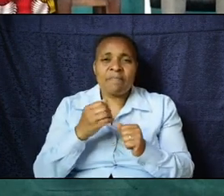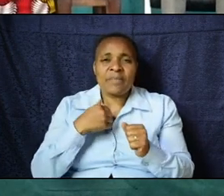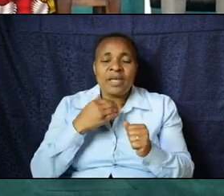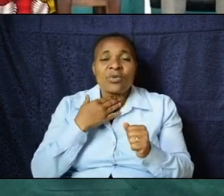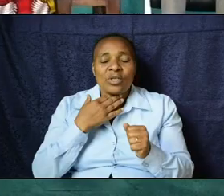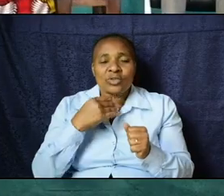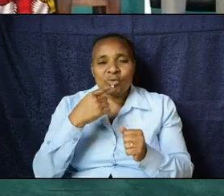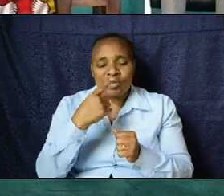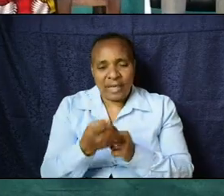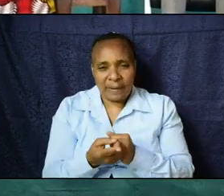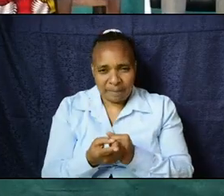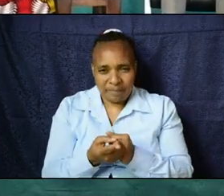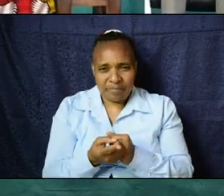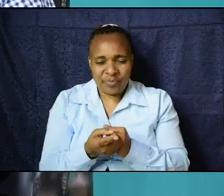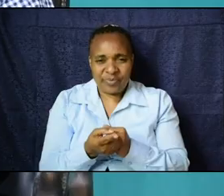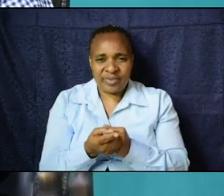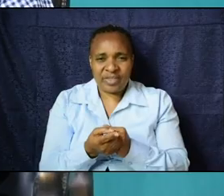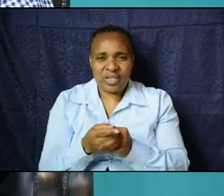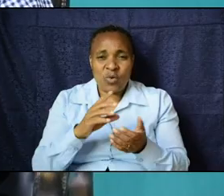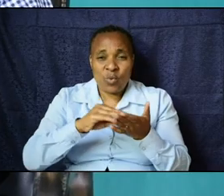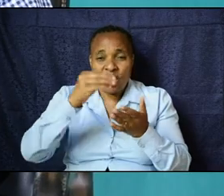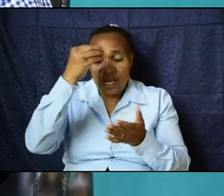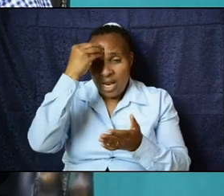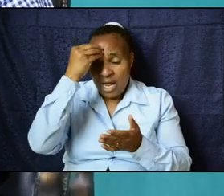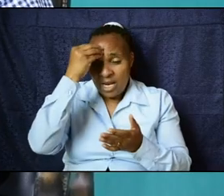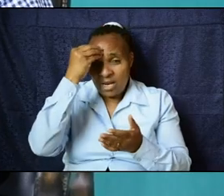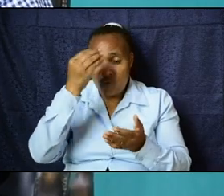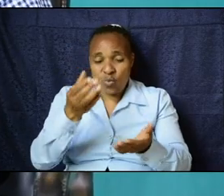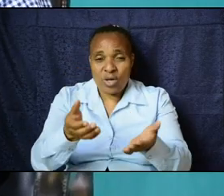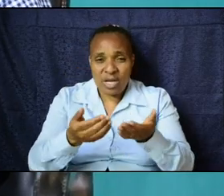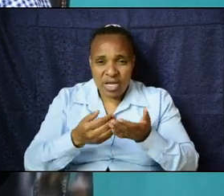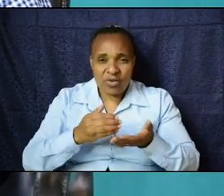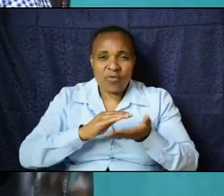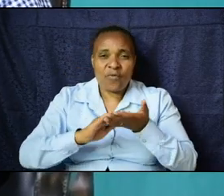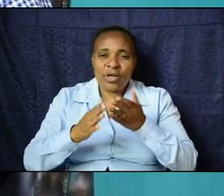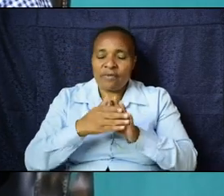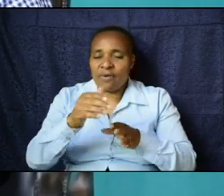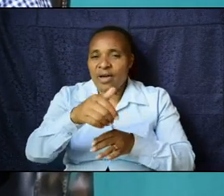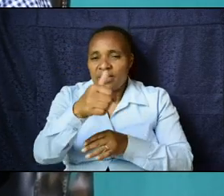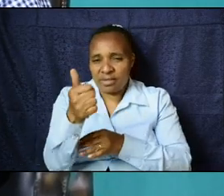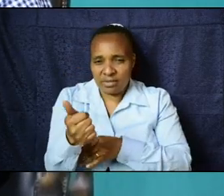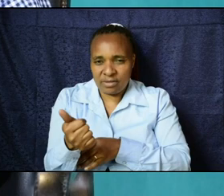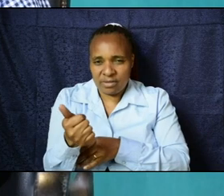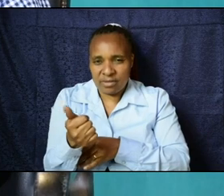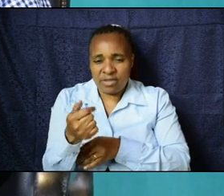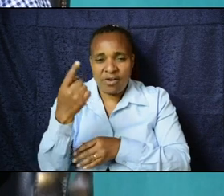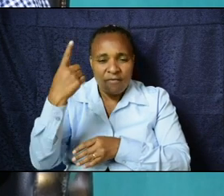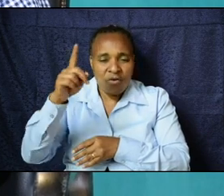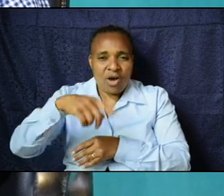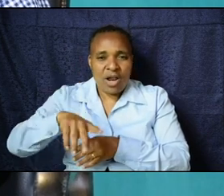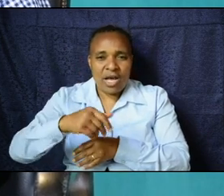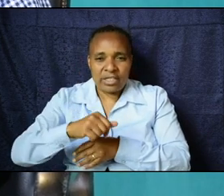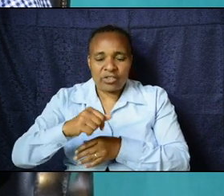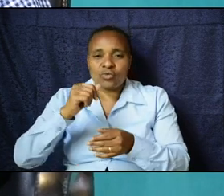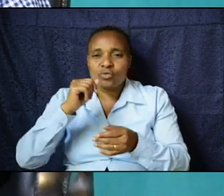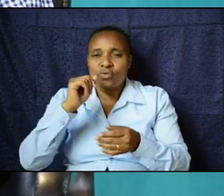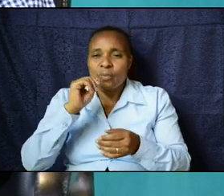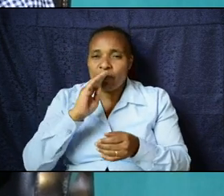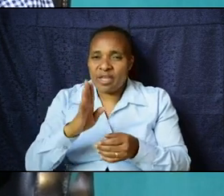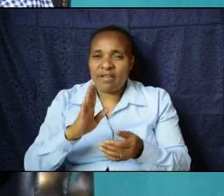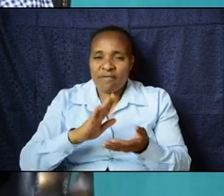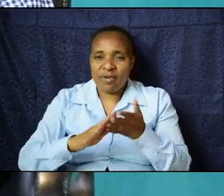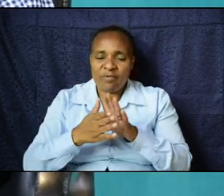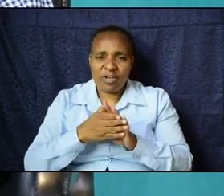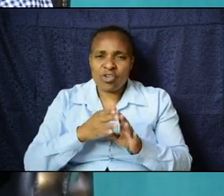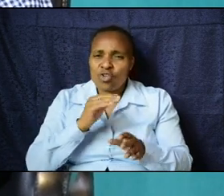say that we learn that we need to forgive others for us to be forgiven. Not that